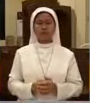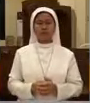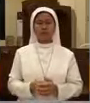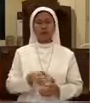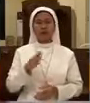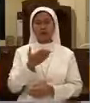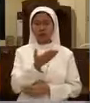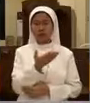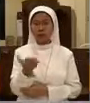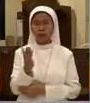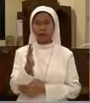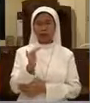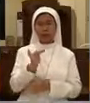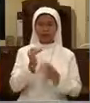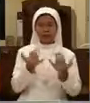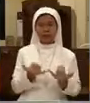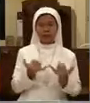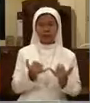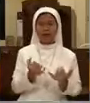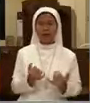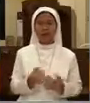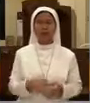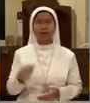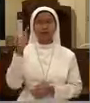Kayo ngayon ang aasa sa akin.